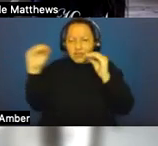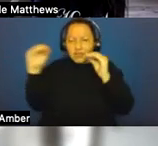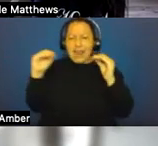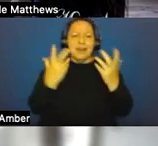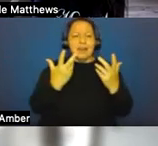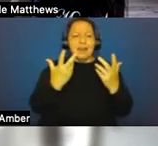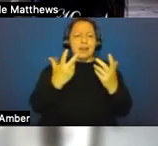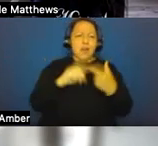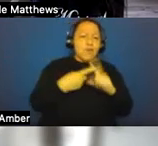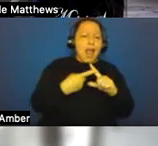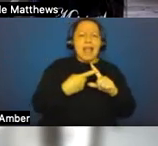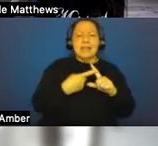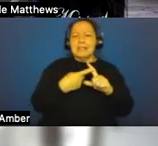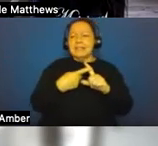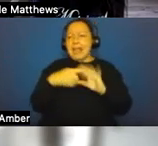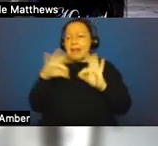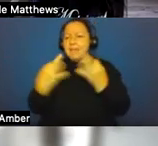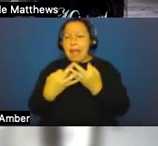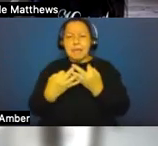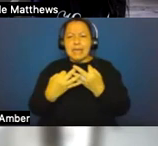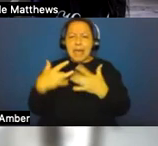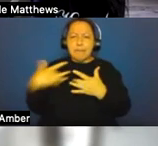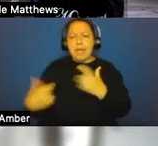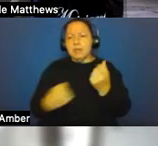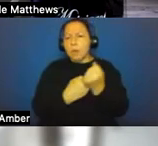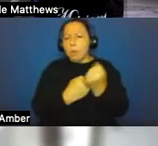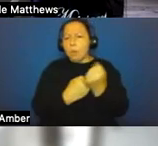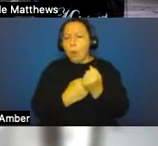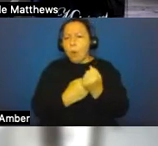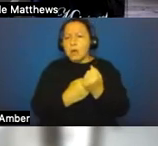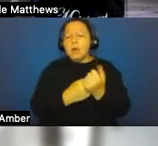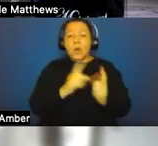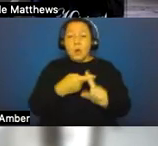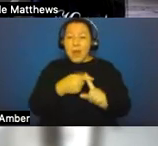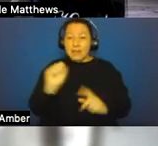extended family, because when sexual violence happens, when